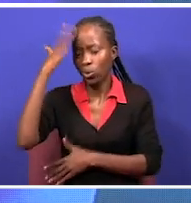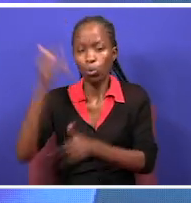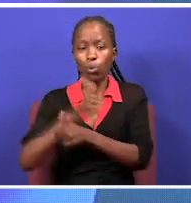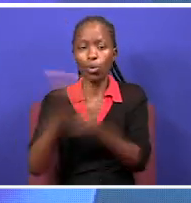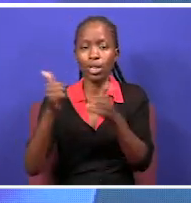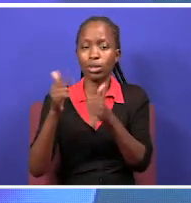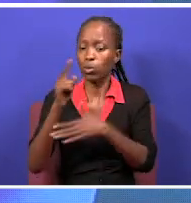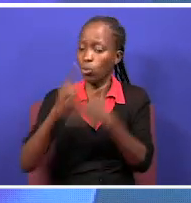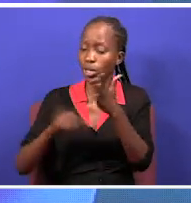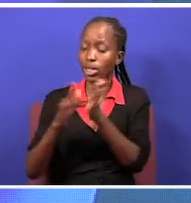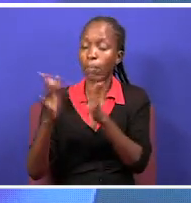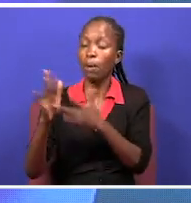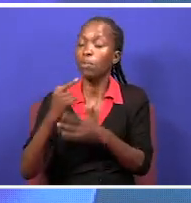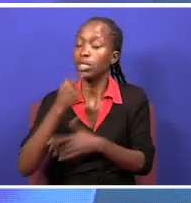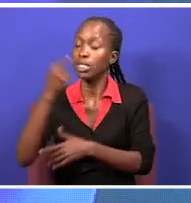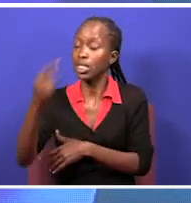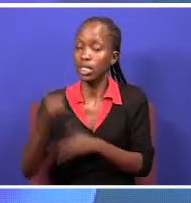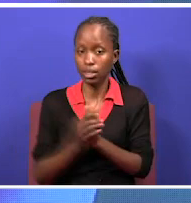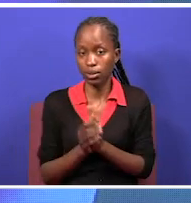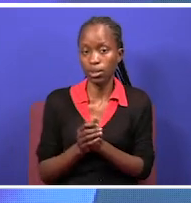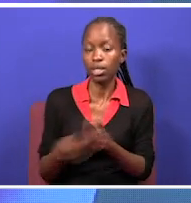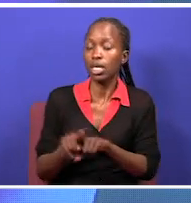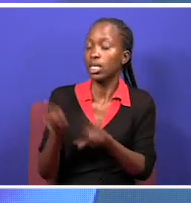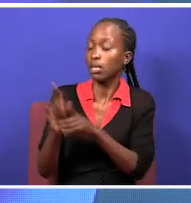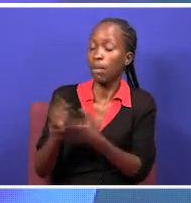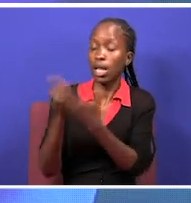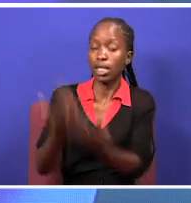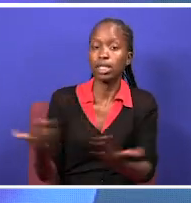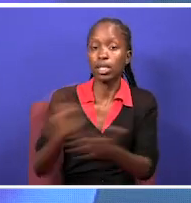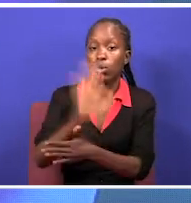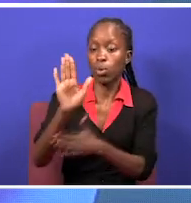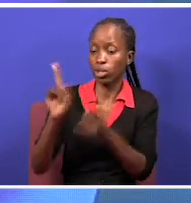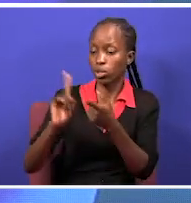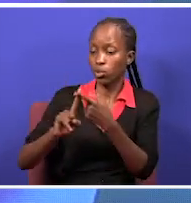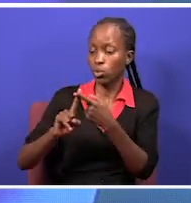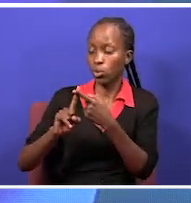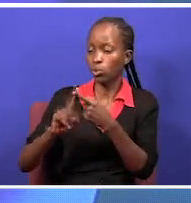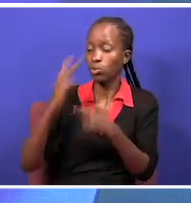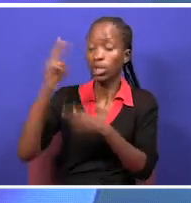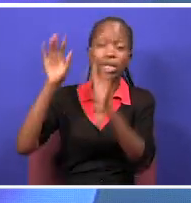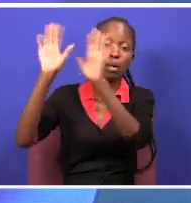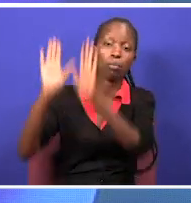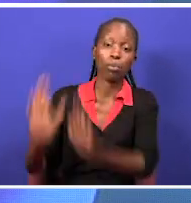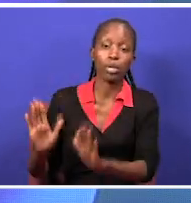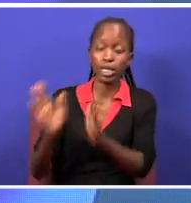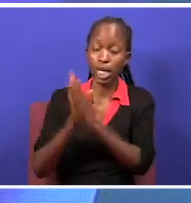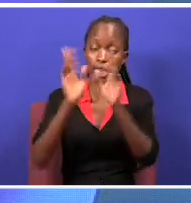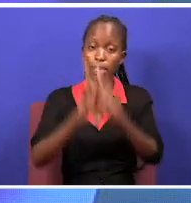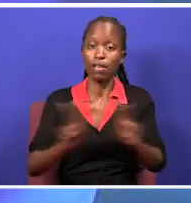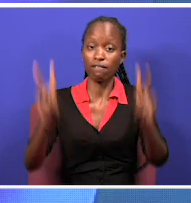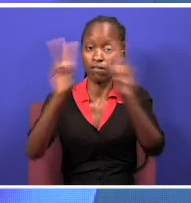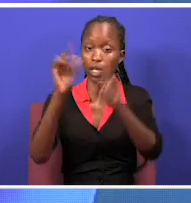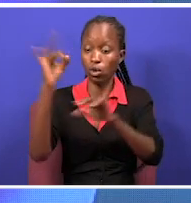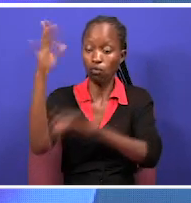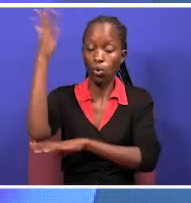of Scripture, with what God says. Help them to appreciate the importance and the value of the